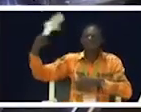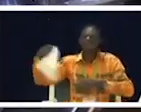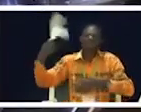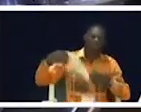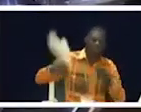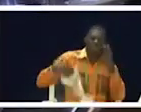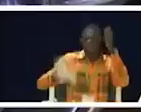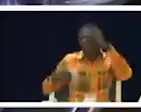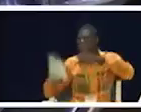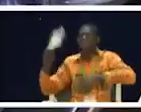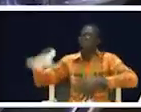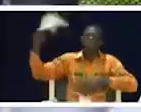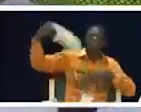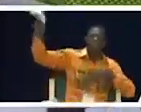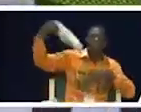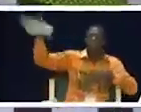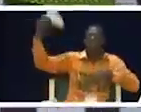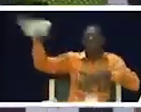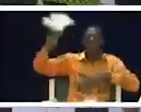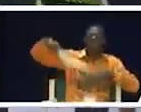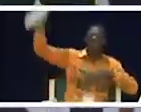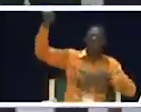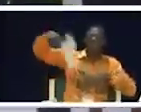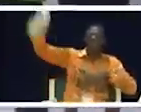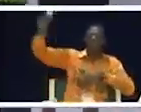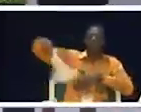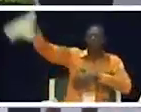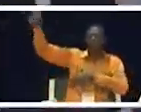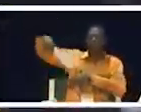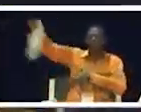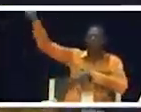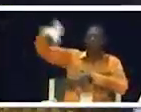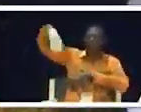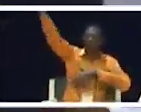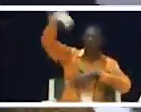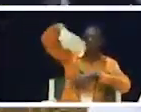on, come on, raise a sound to the heavens.